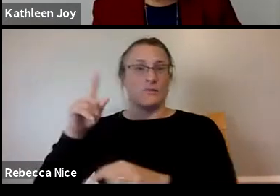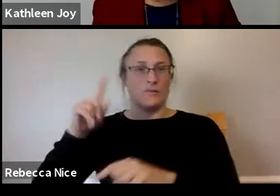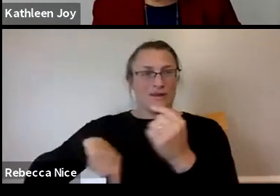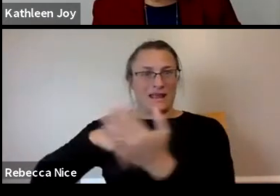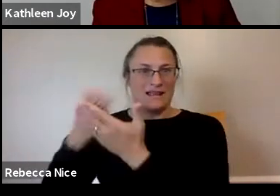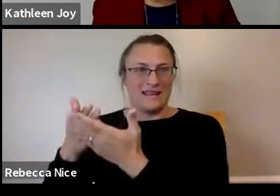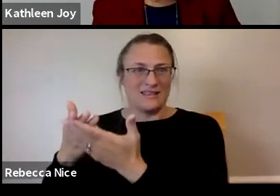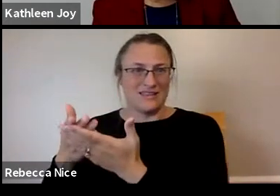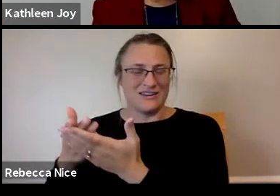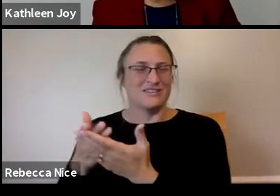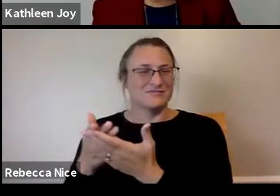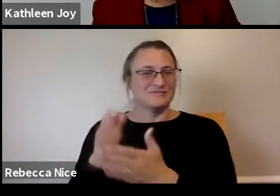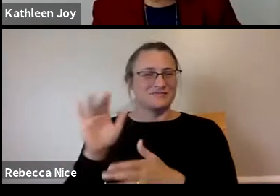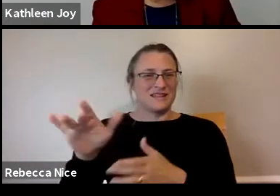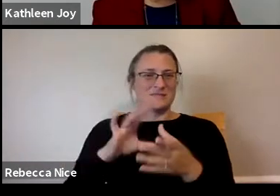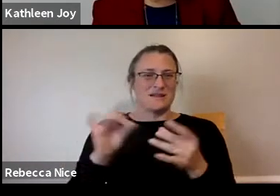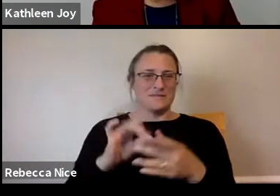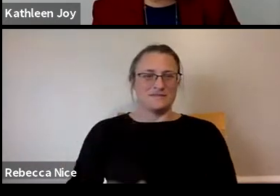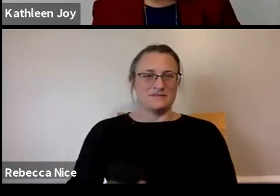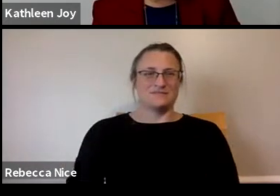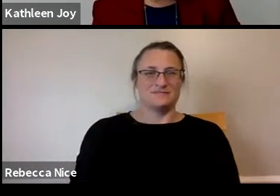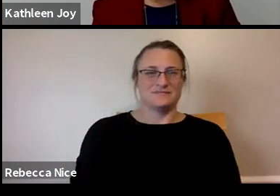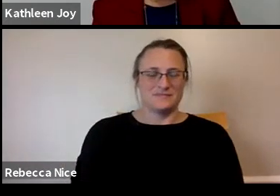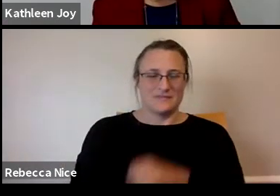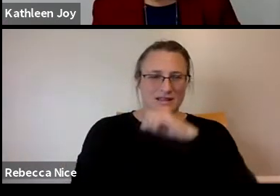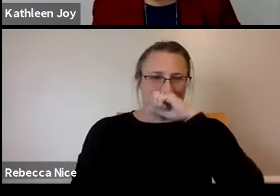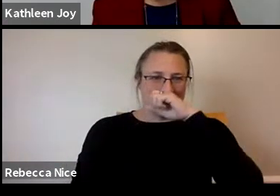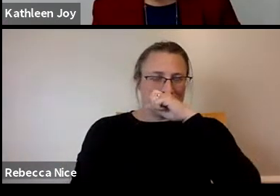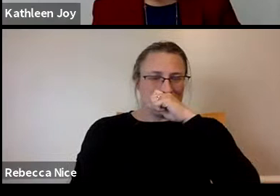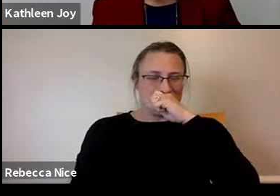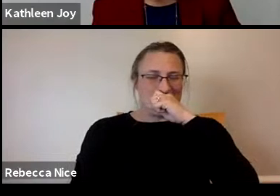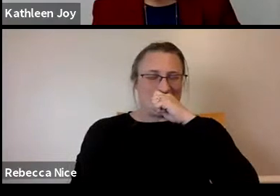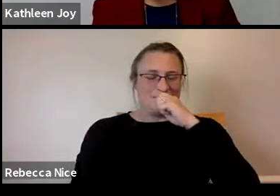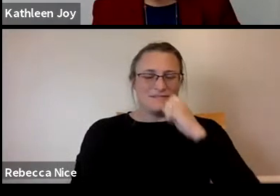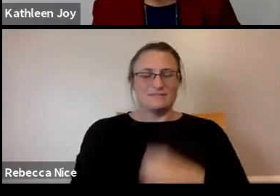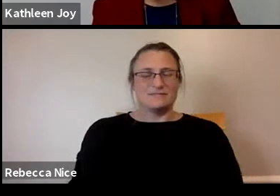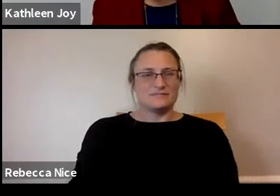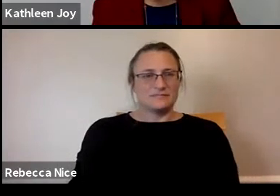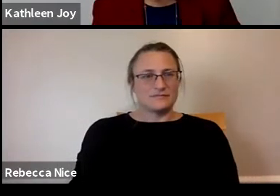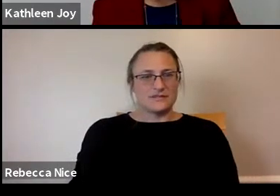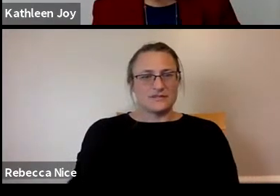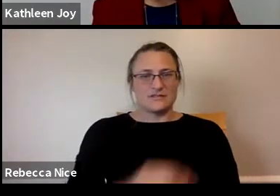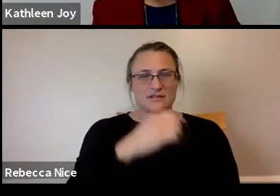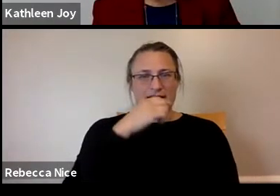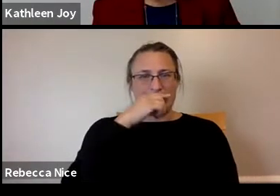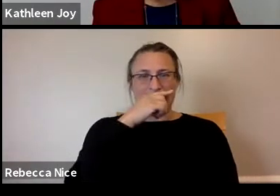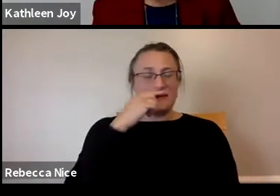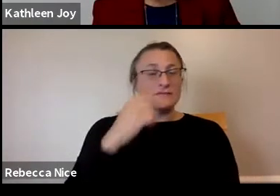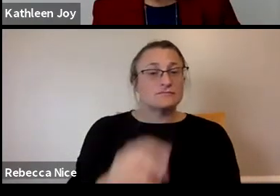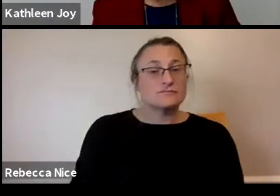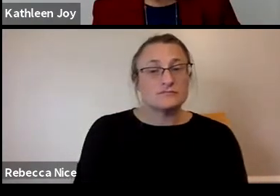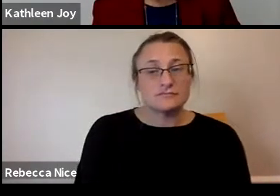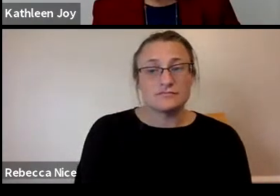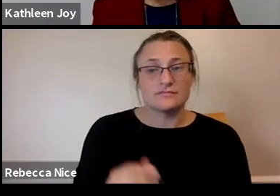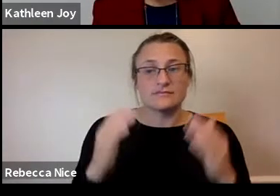my comment. Thank you very much, Joe. The next speaker, I hope, will be Kautenia